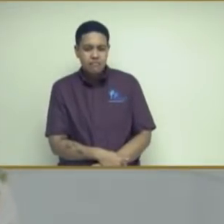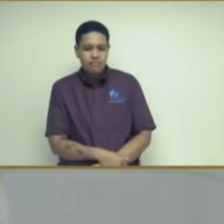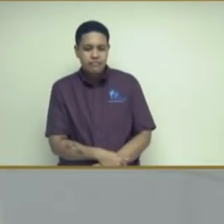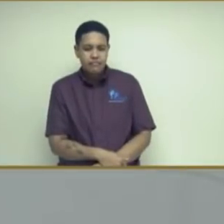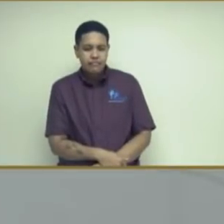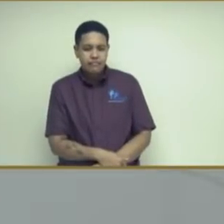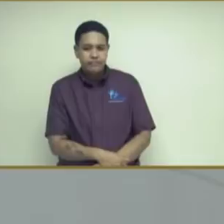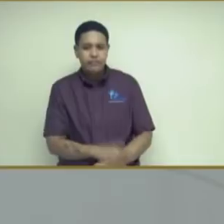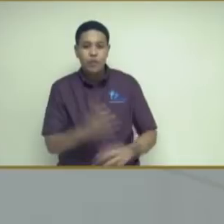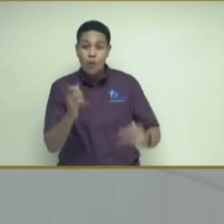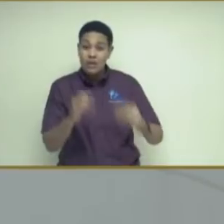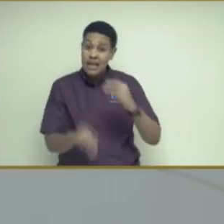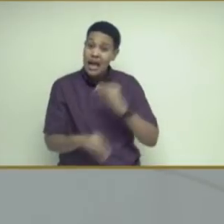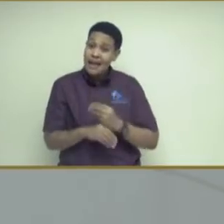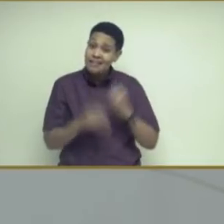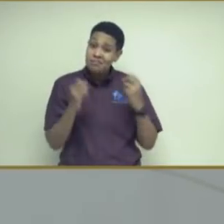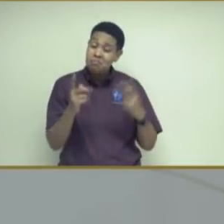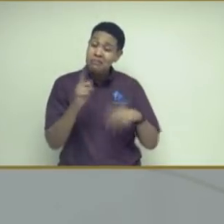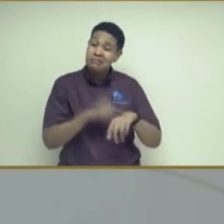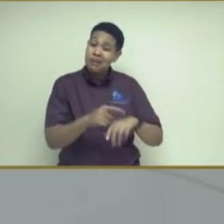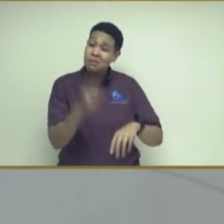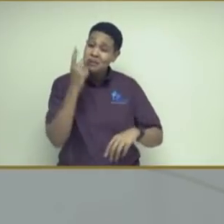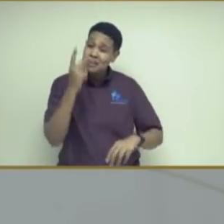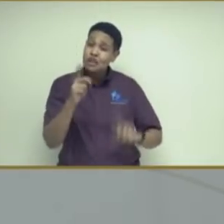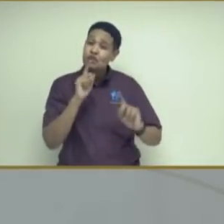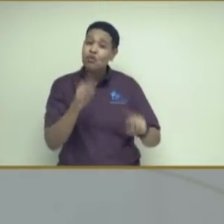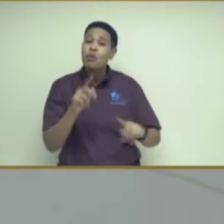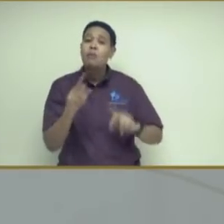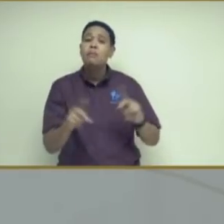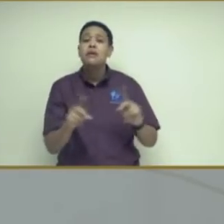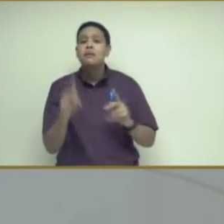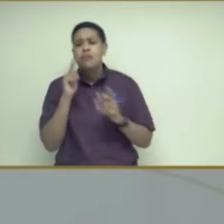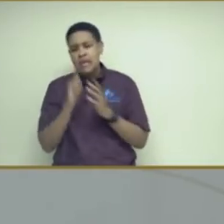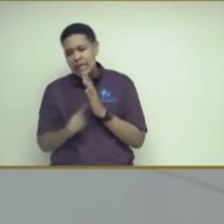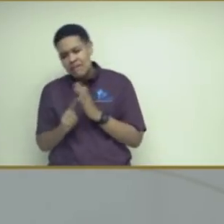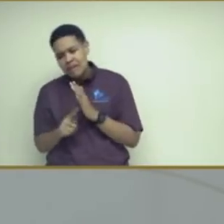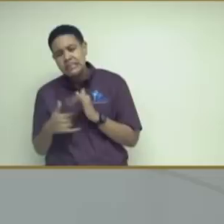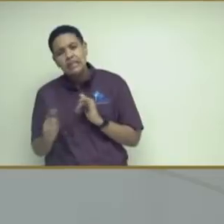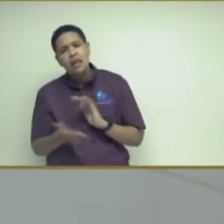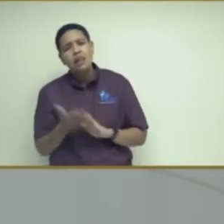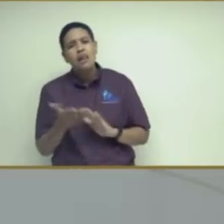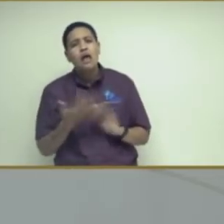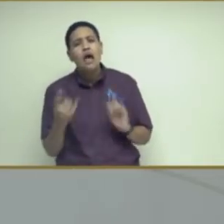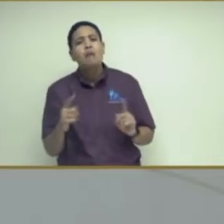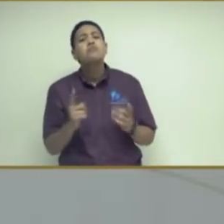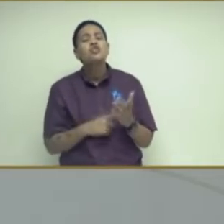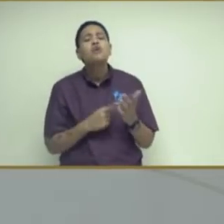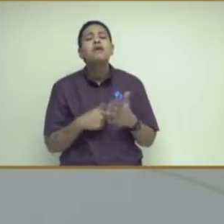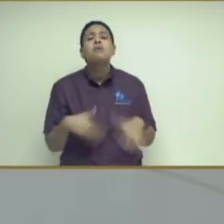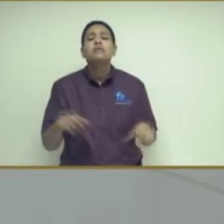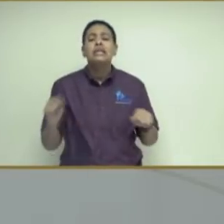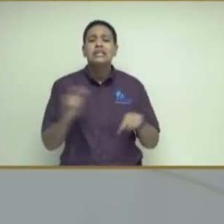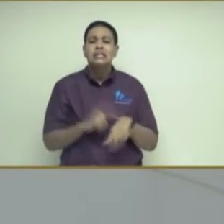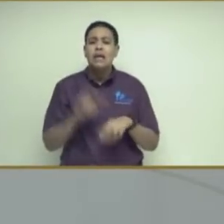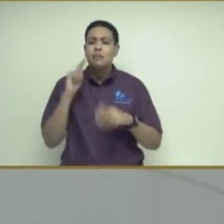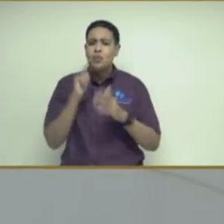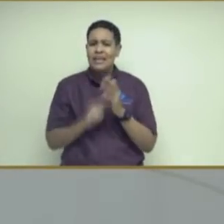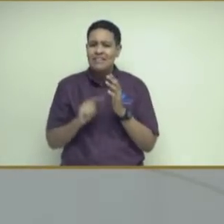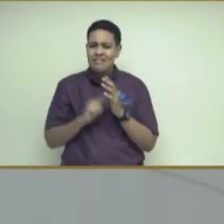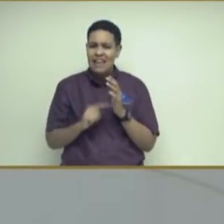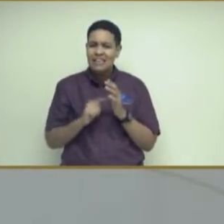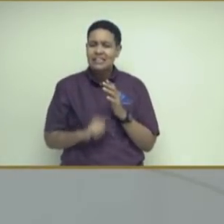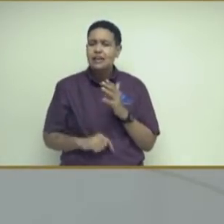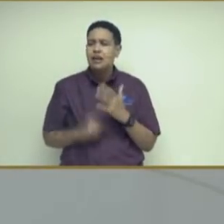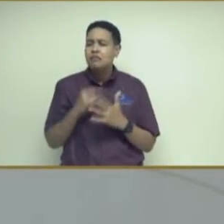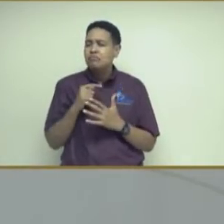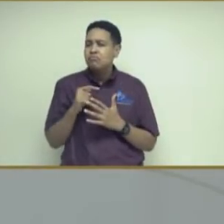will see in our reports persons under investigation. We do take some time to investigate the cases,